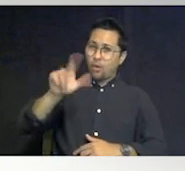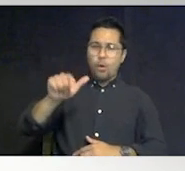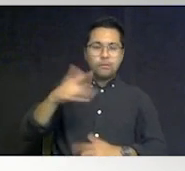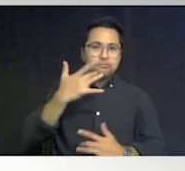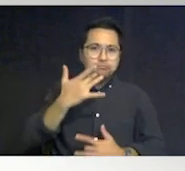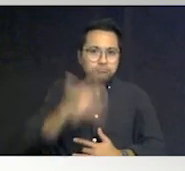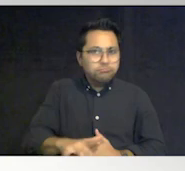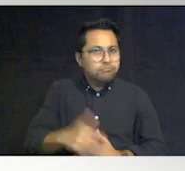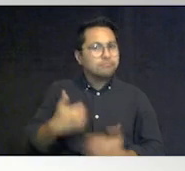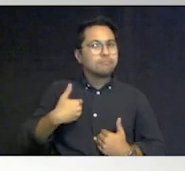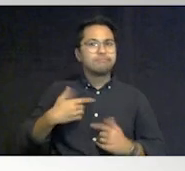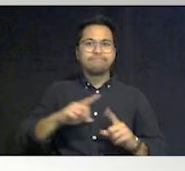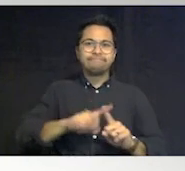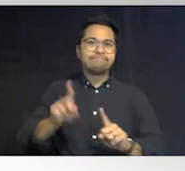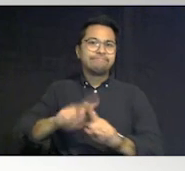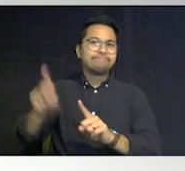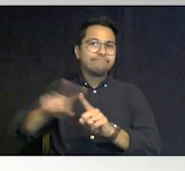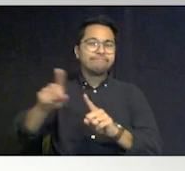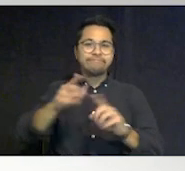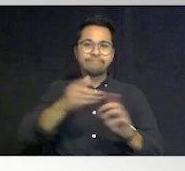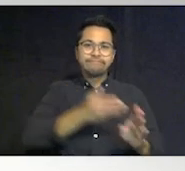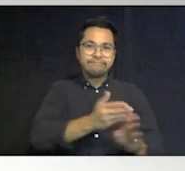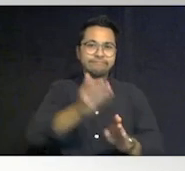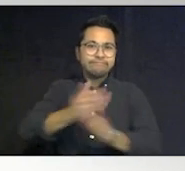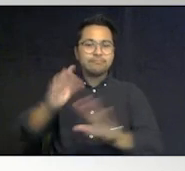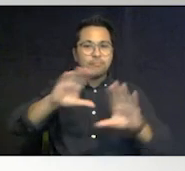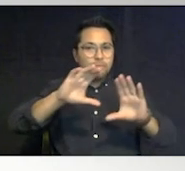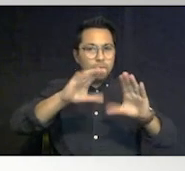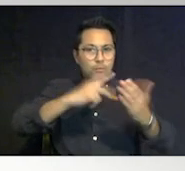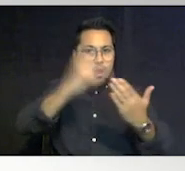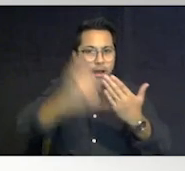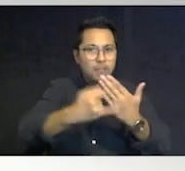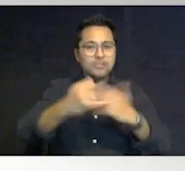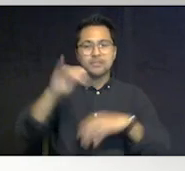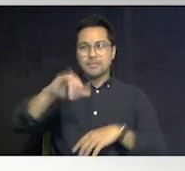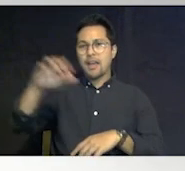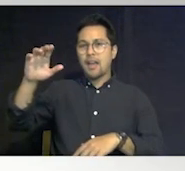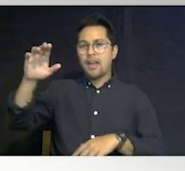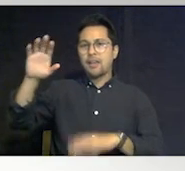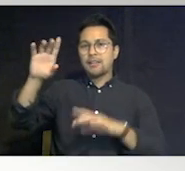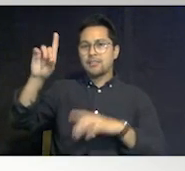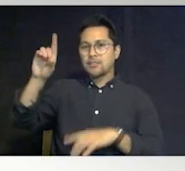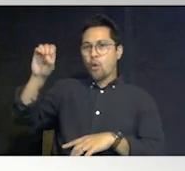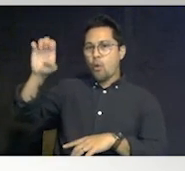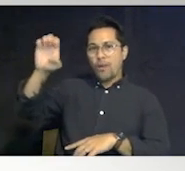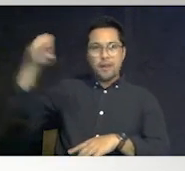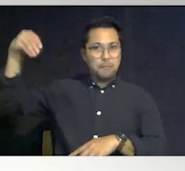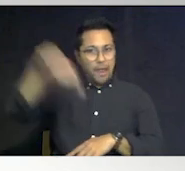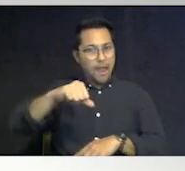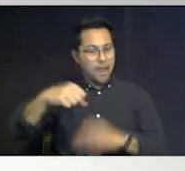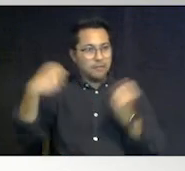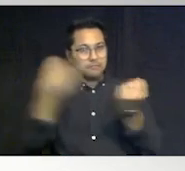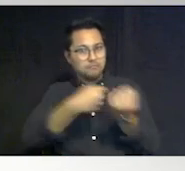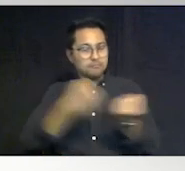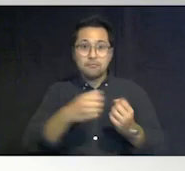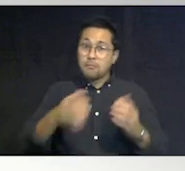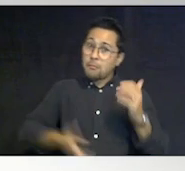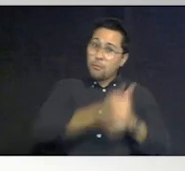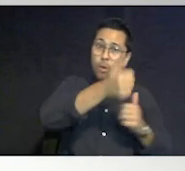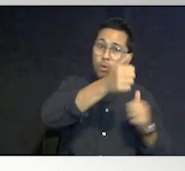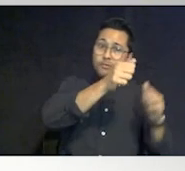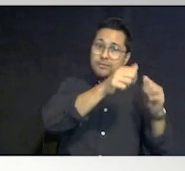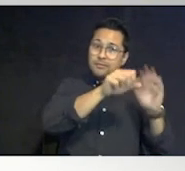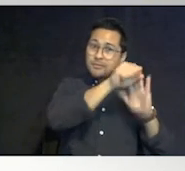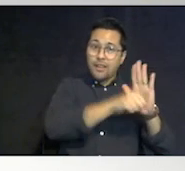have so many discretionary projects funded by the Department of Ed. There's a lot of states that don't have those opportunities. So